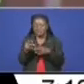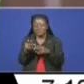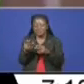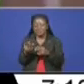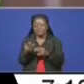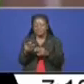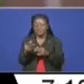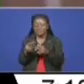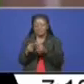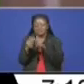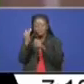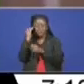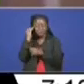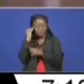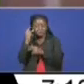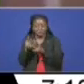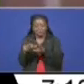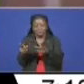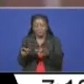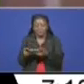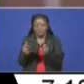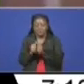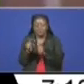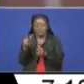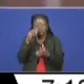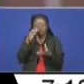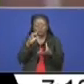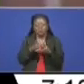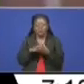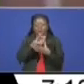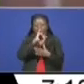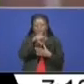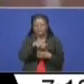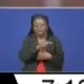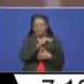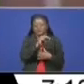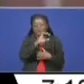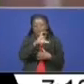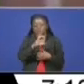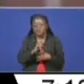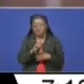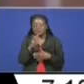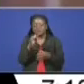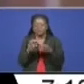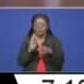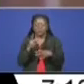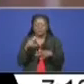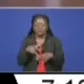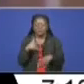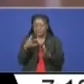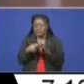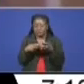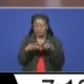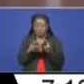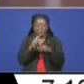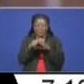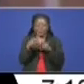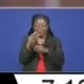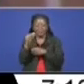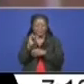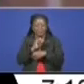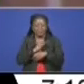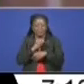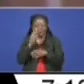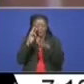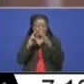Janice. And if we feel this way about him, I am of the view that our country